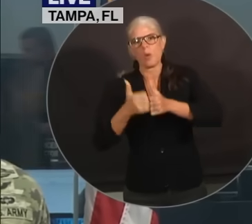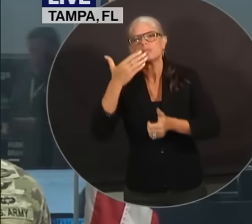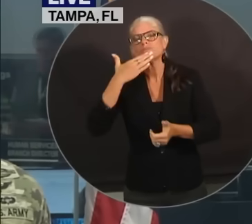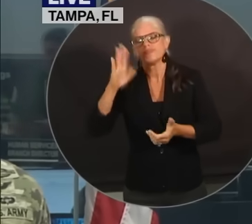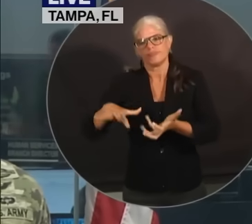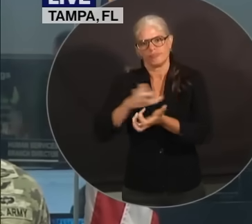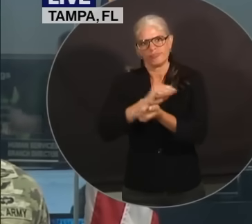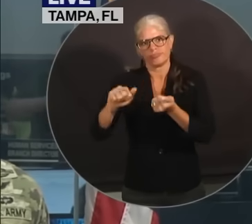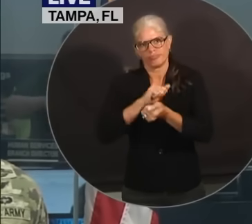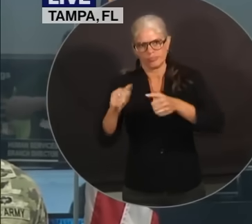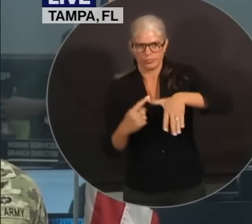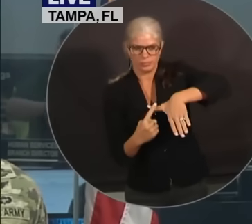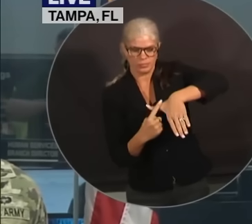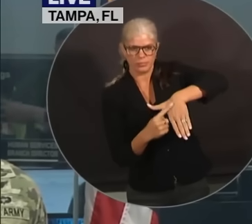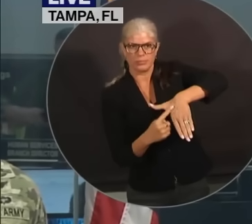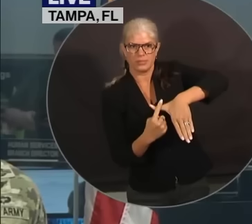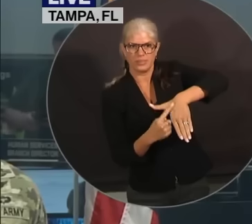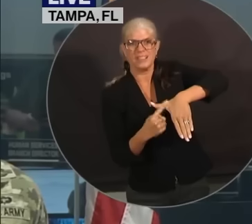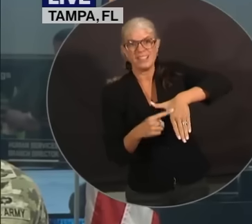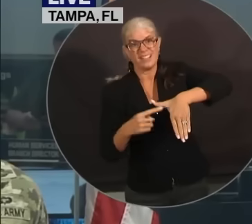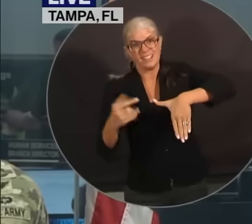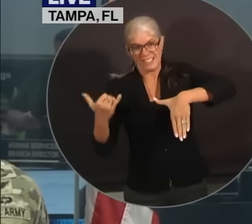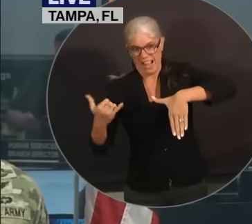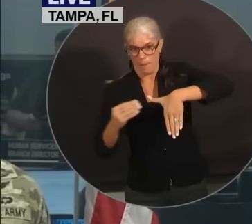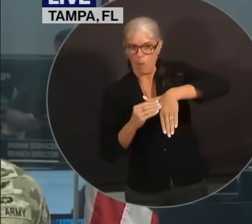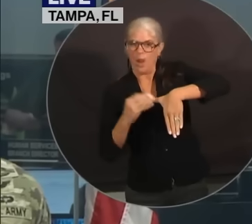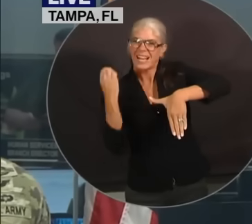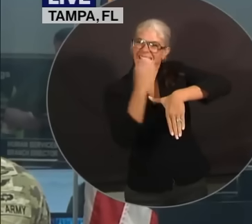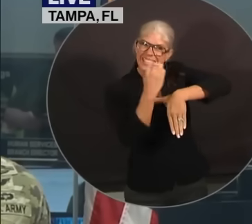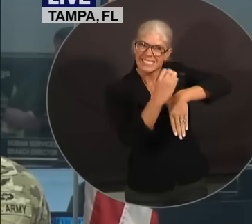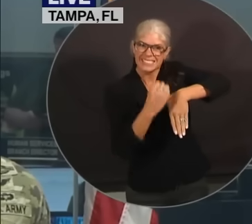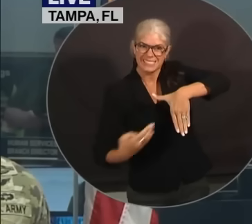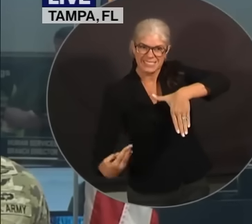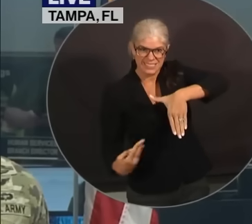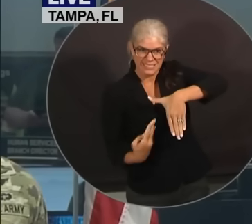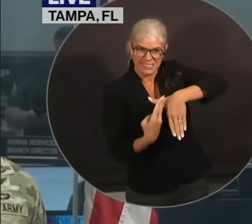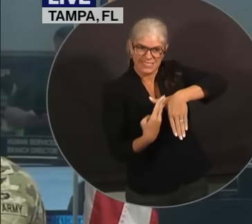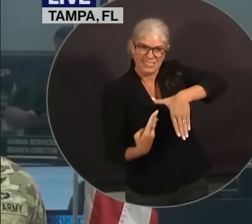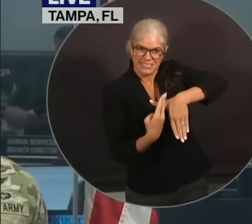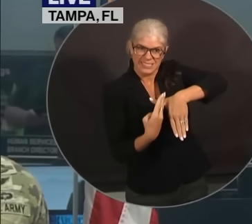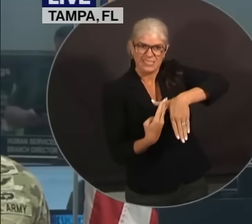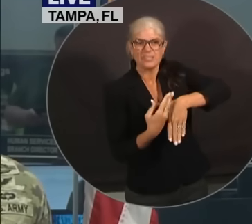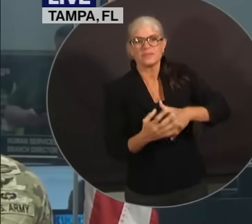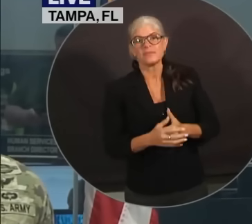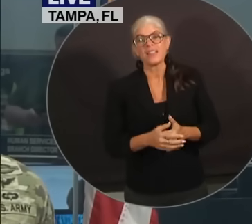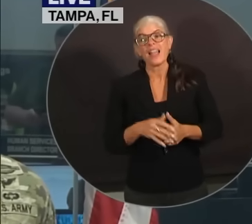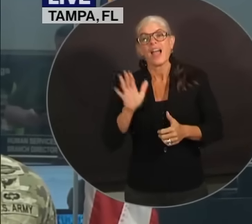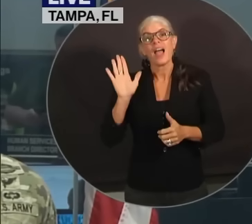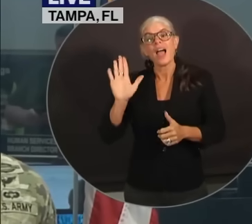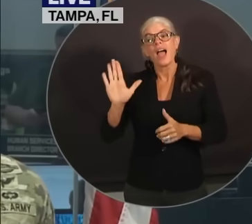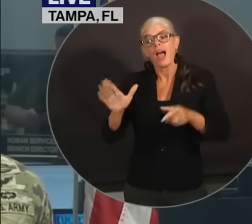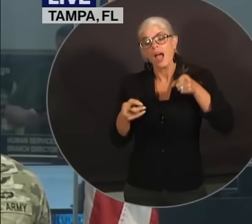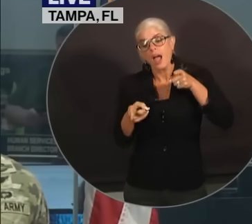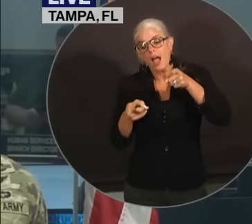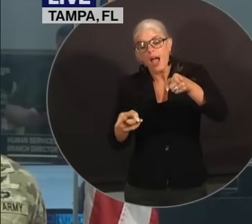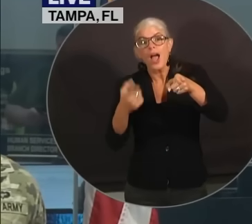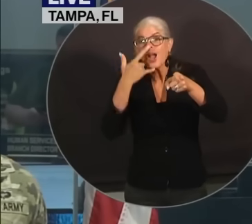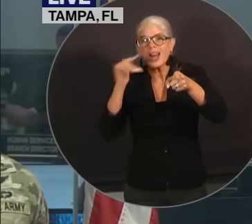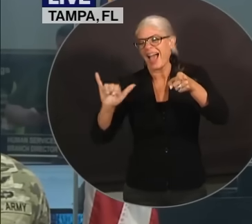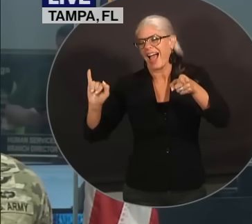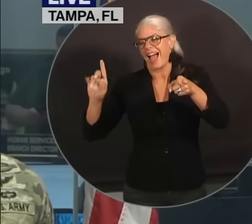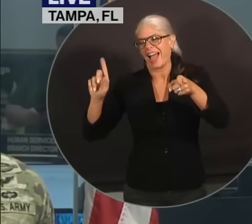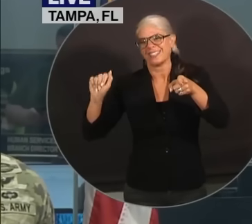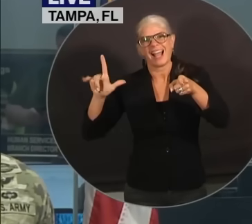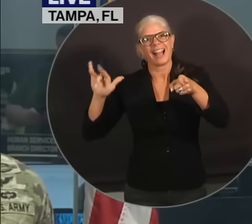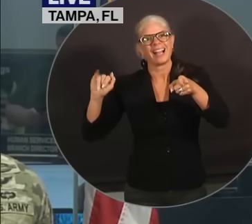is tracking east and mirroring more of an Idalia track rather than a direct hit on Tallahassee, that is going to